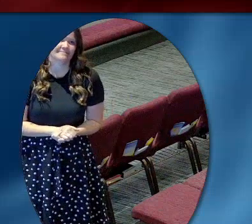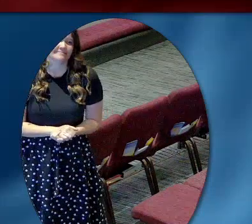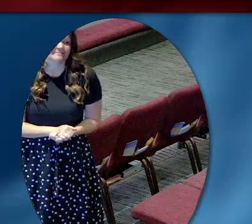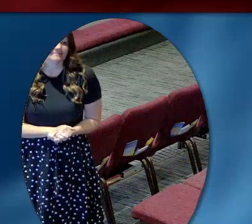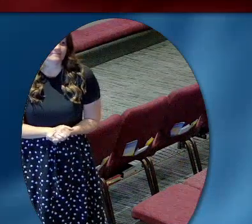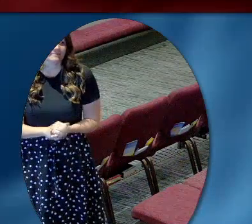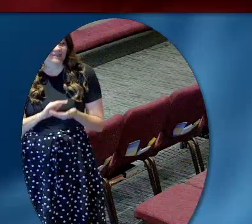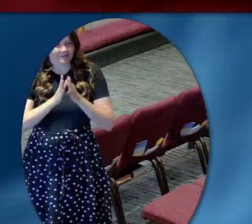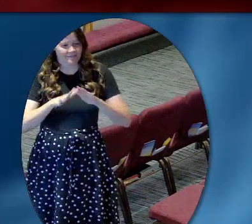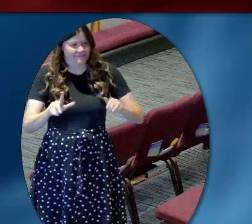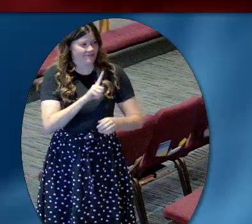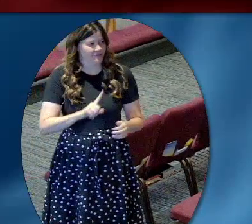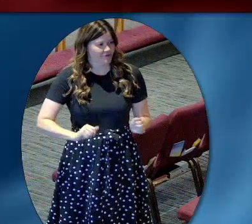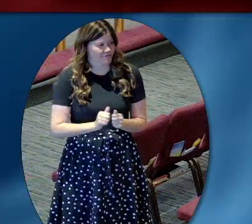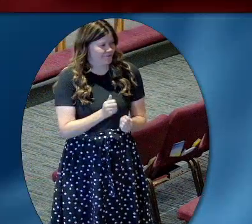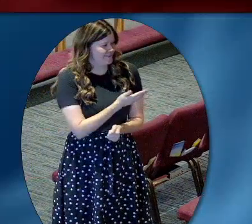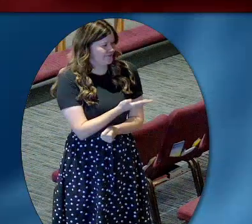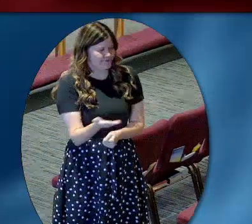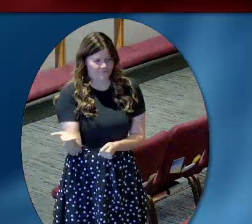The peace of the Lord be with you.